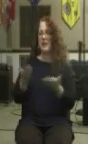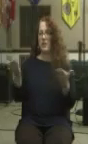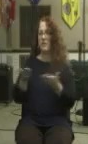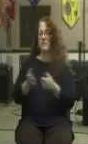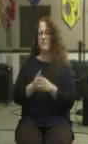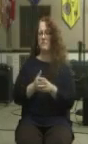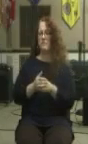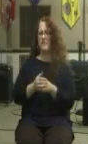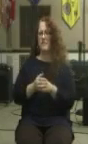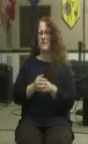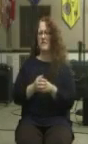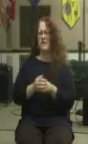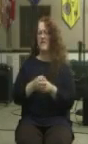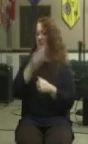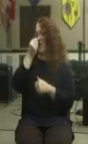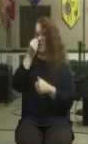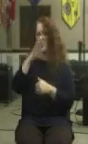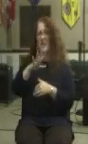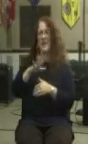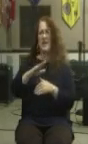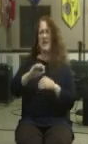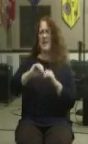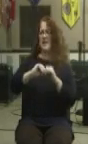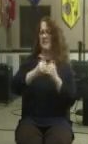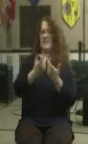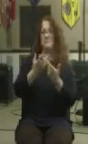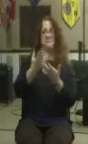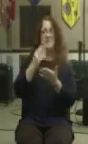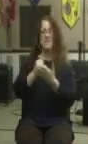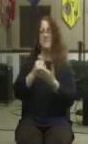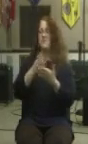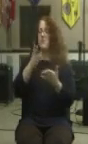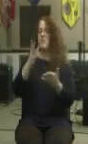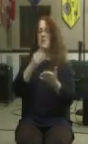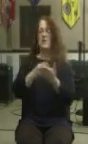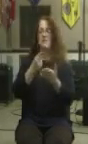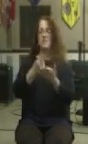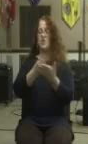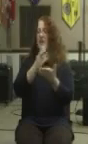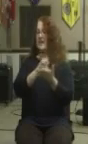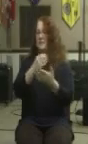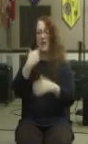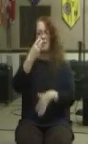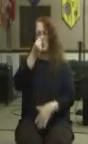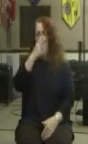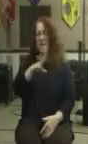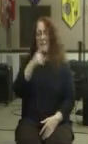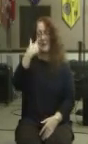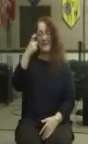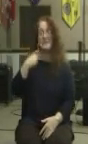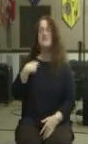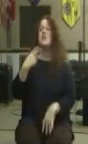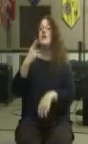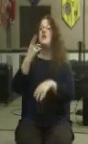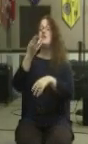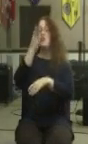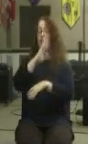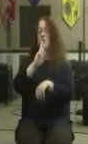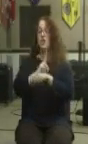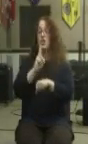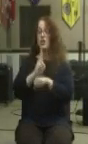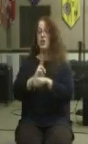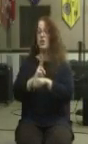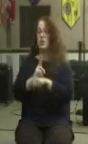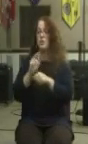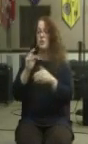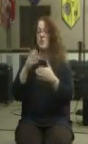There is no one here. I don't care your handicap. I really don't. Because God